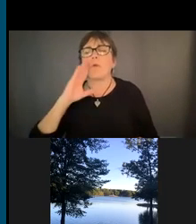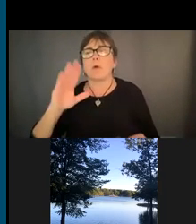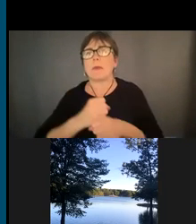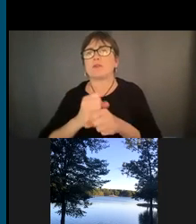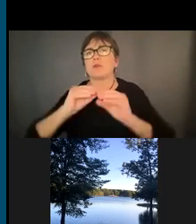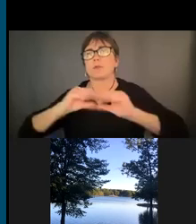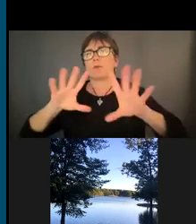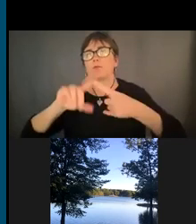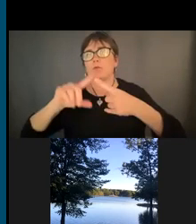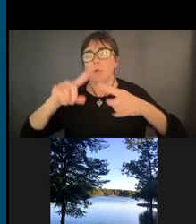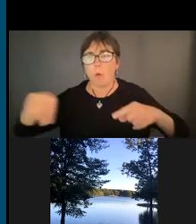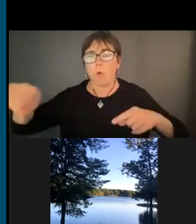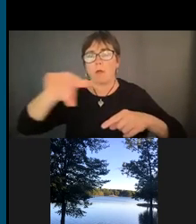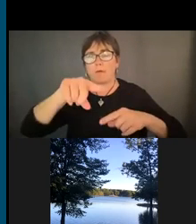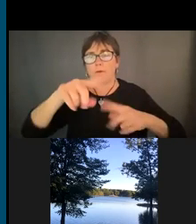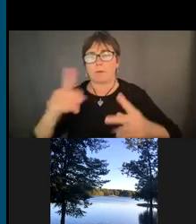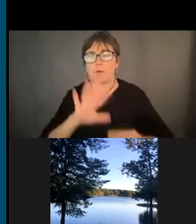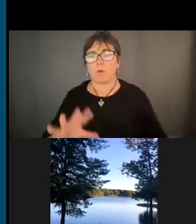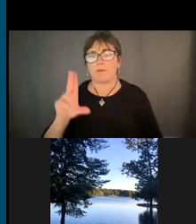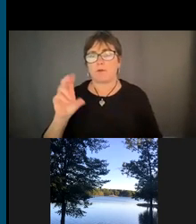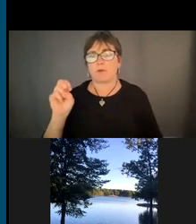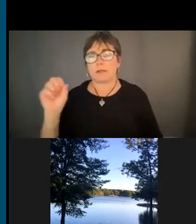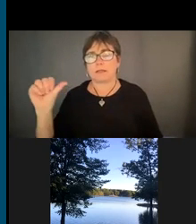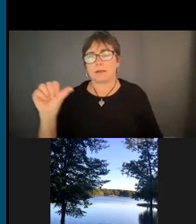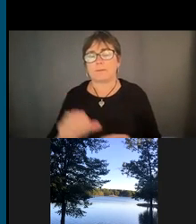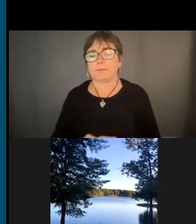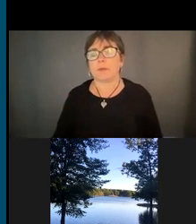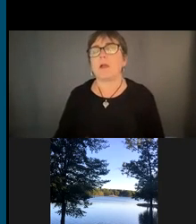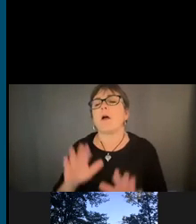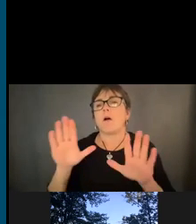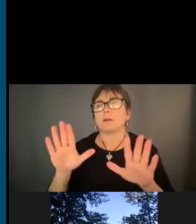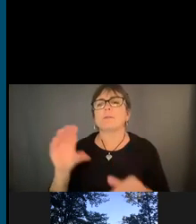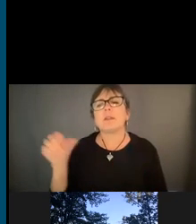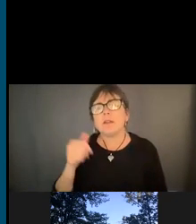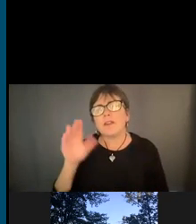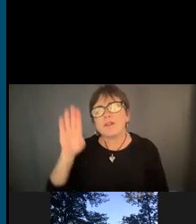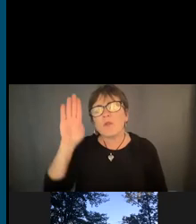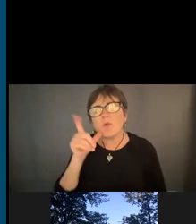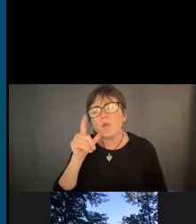So awesome. And then the other hand.